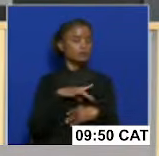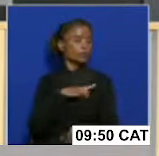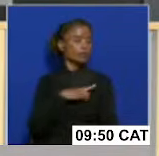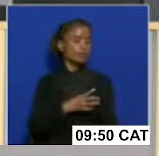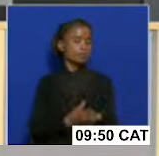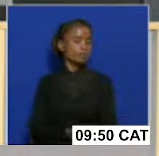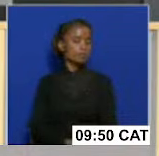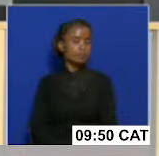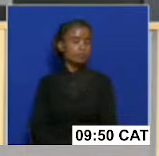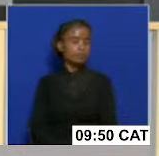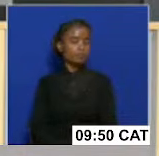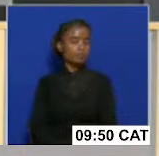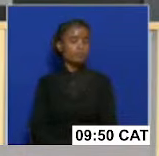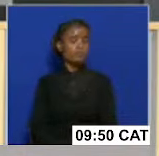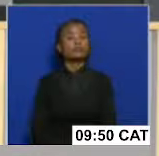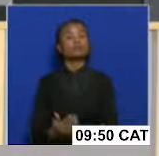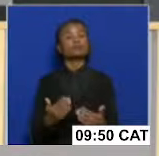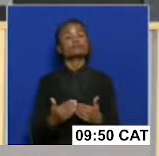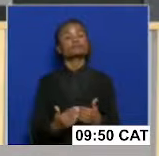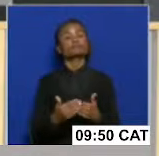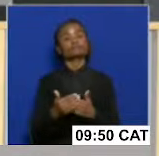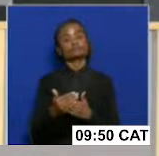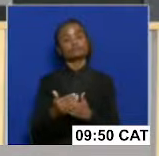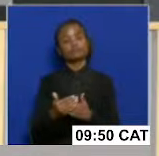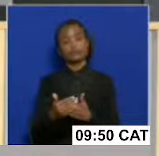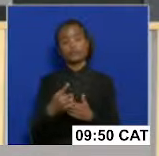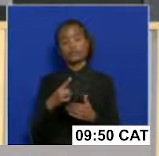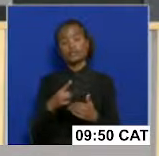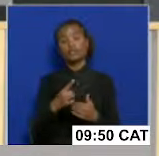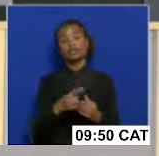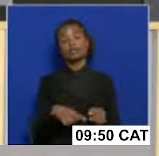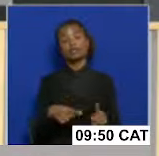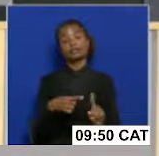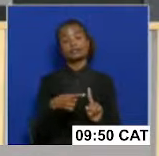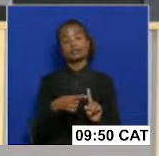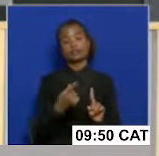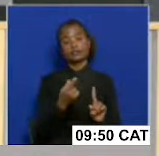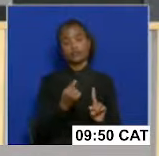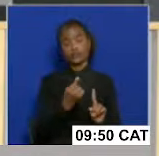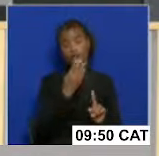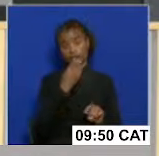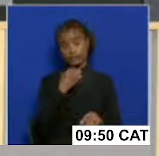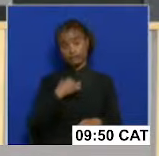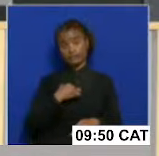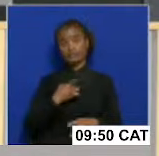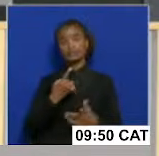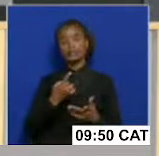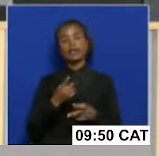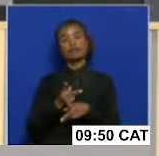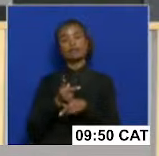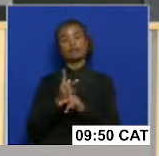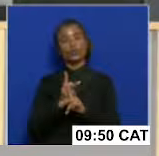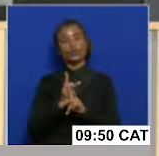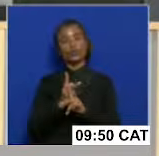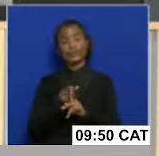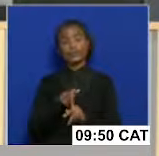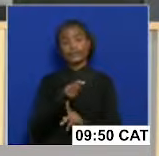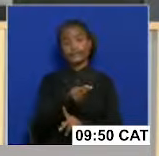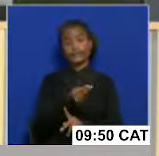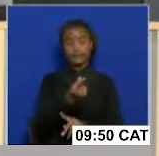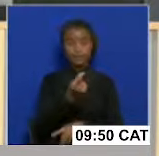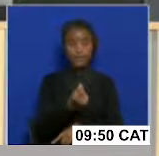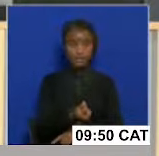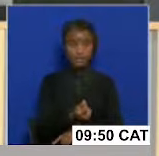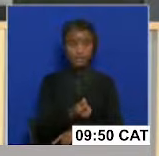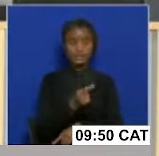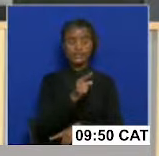From there on out, Mr. Mkwanazi would regularly ask me to borrow him some money. His requests for financial